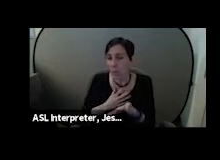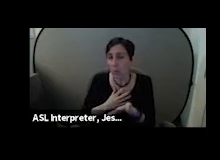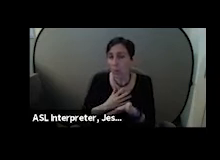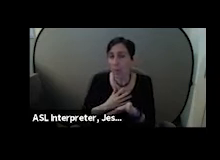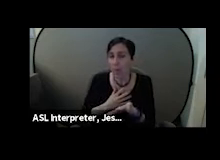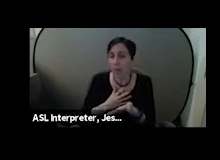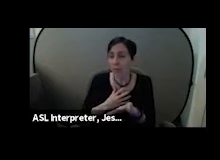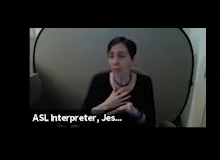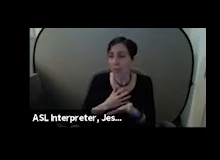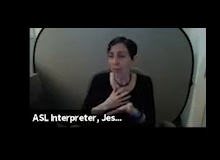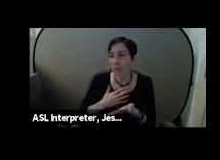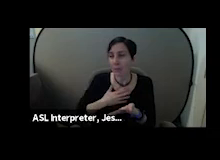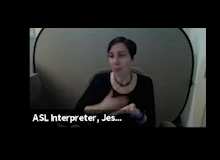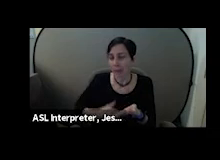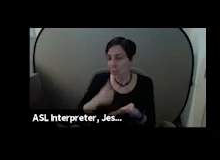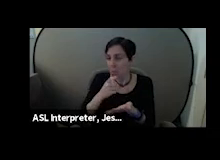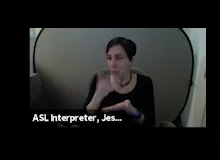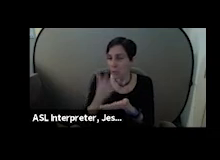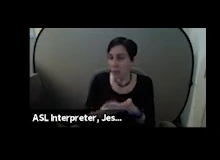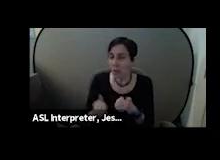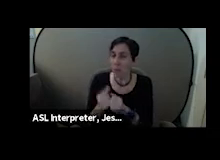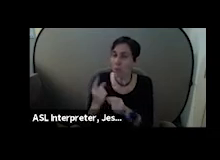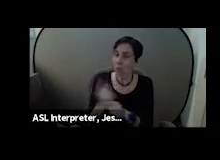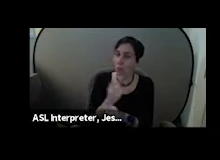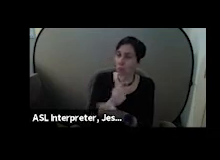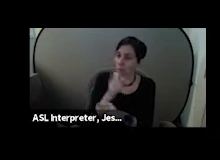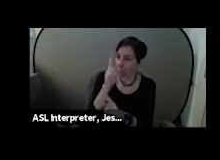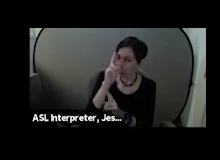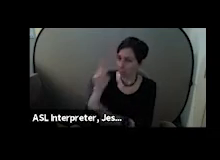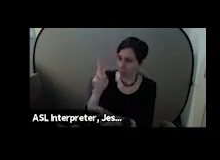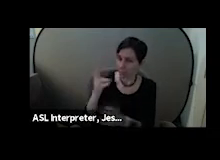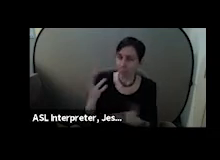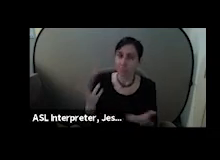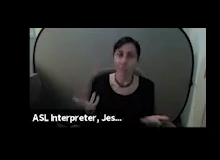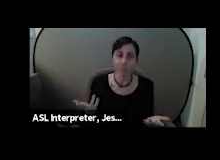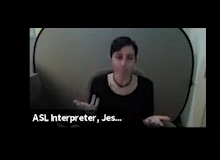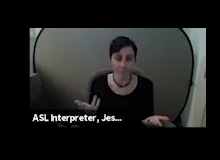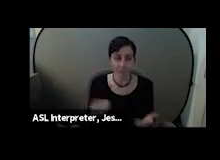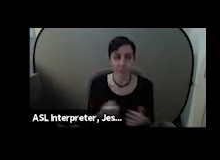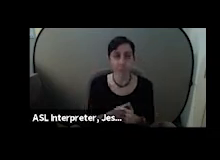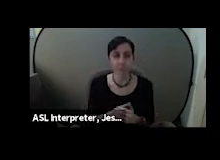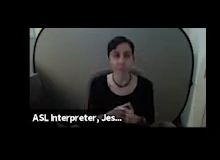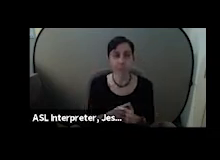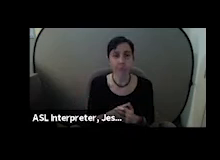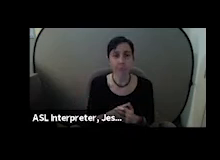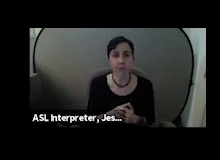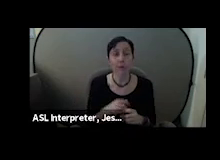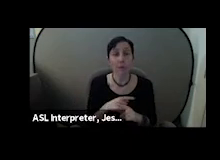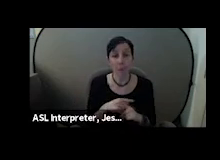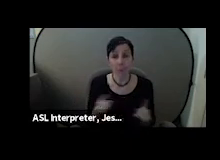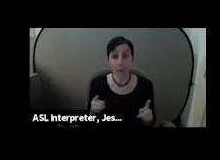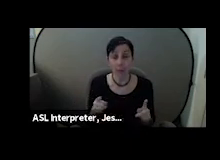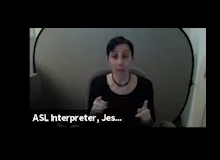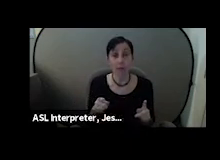of a woman who had passed away, with proper respect. And so, but they believe in